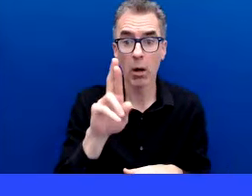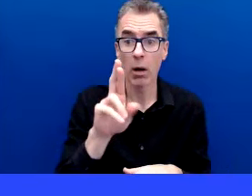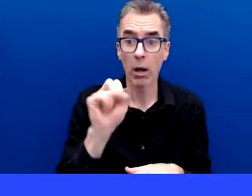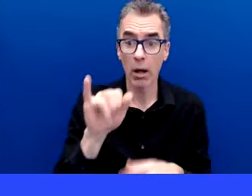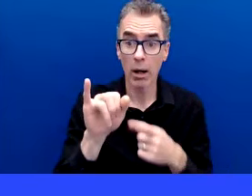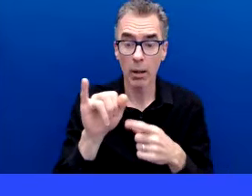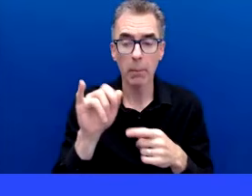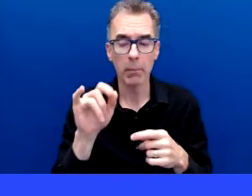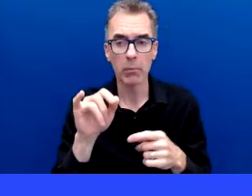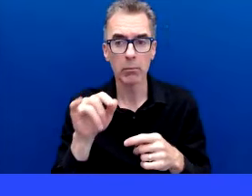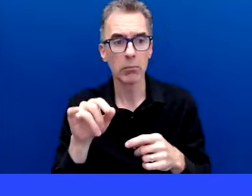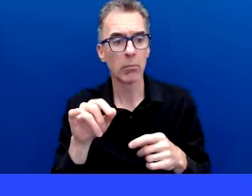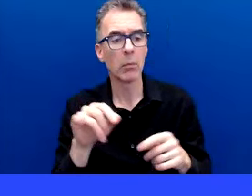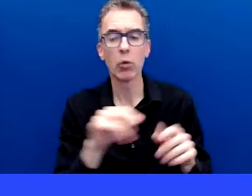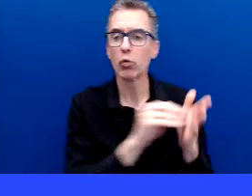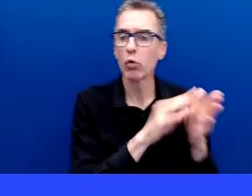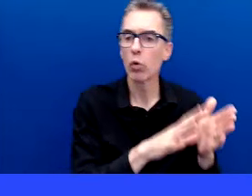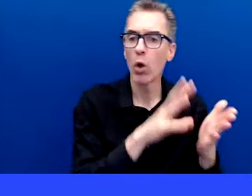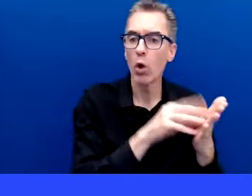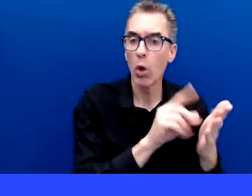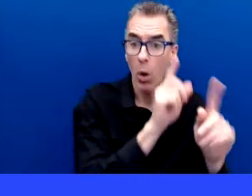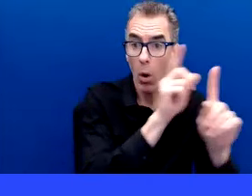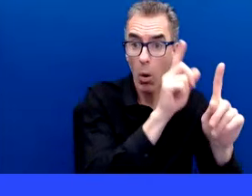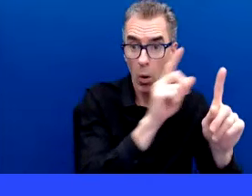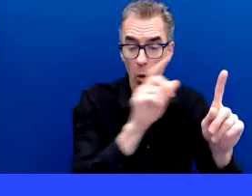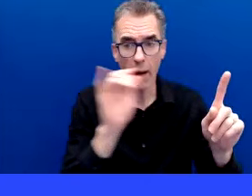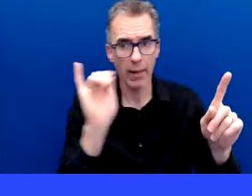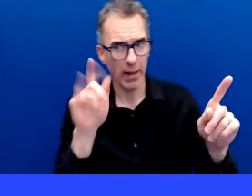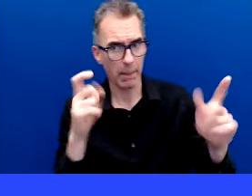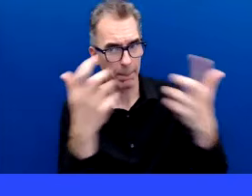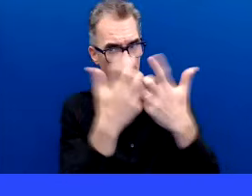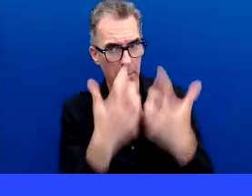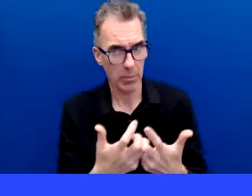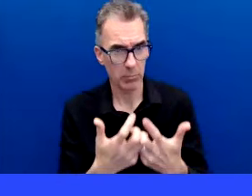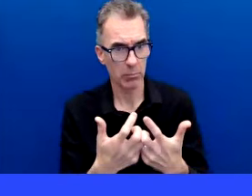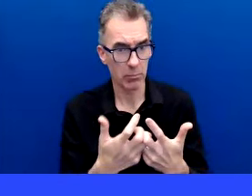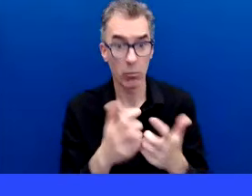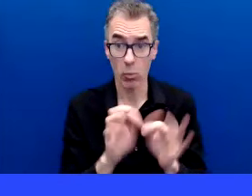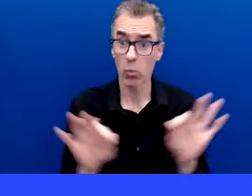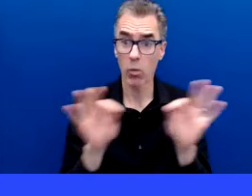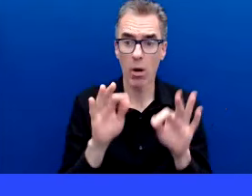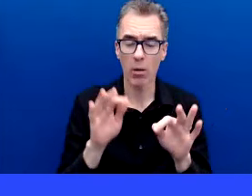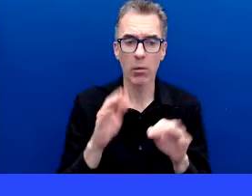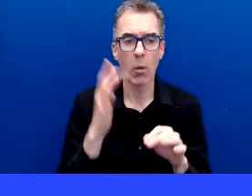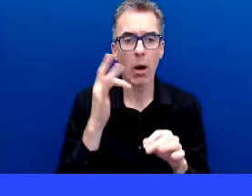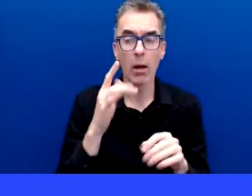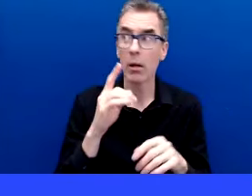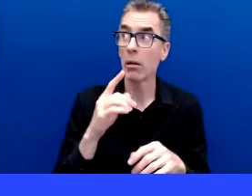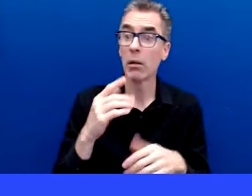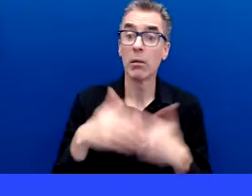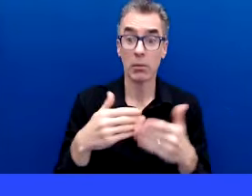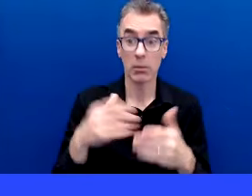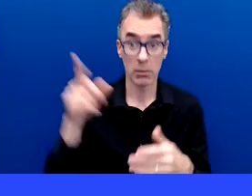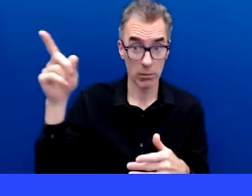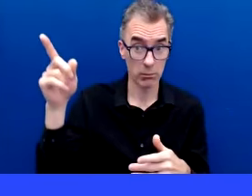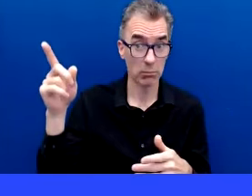learning outcomes, and it should be documented in Canvas. This is especially important because when accreditation goes into